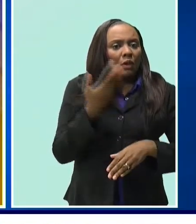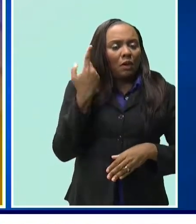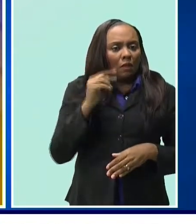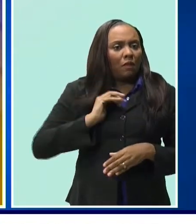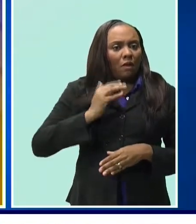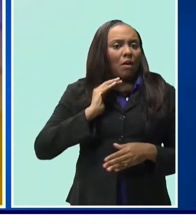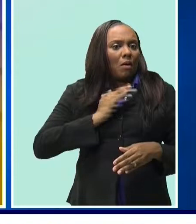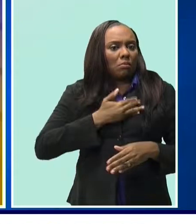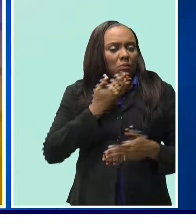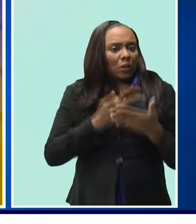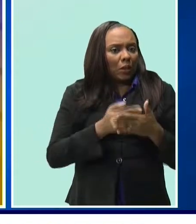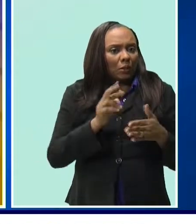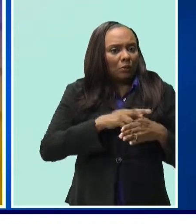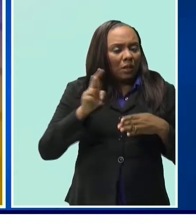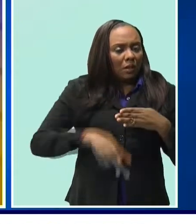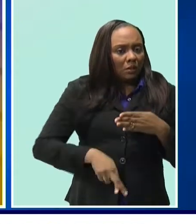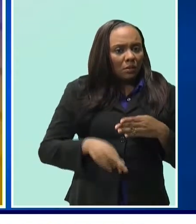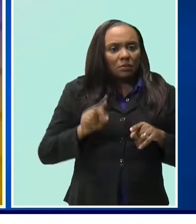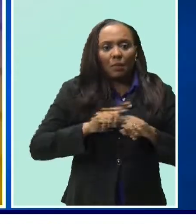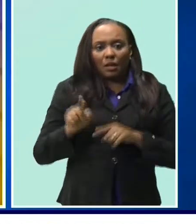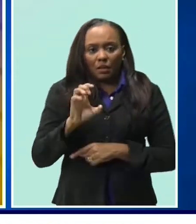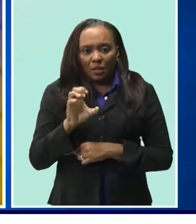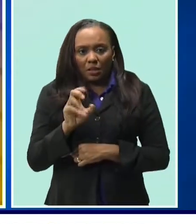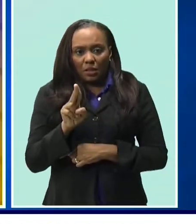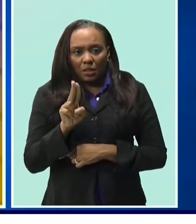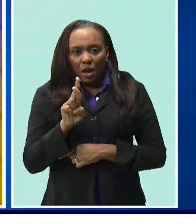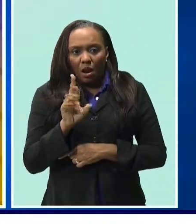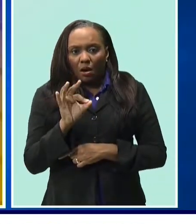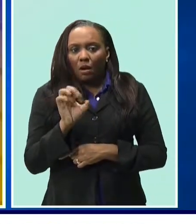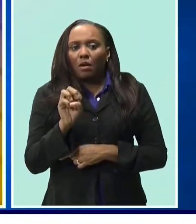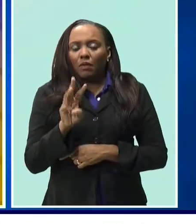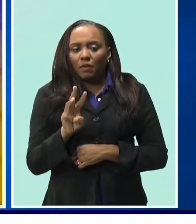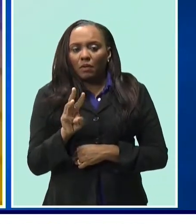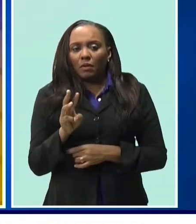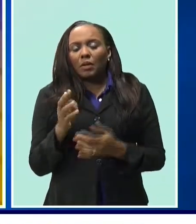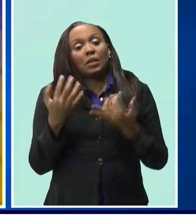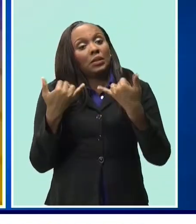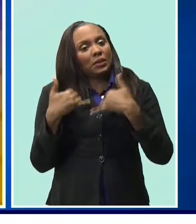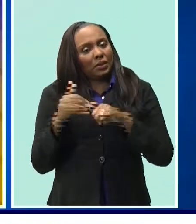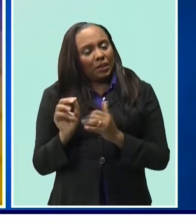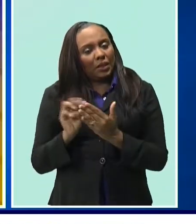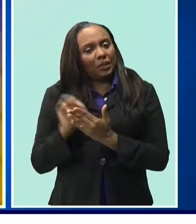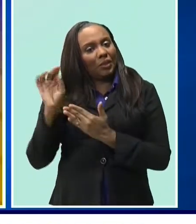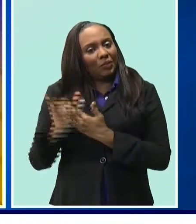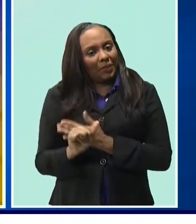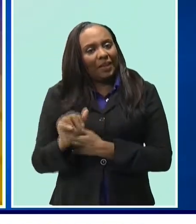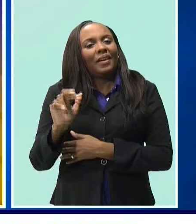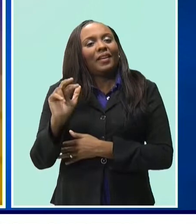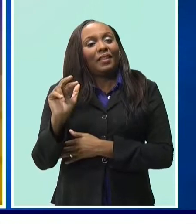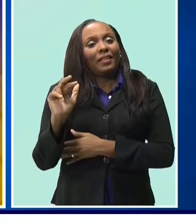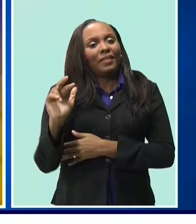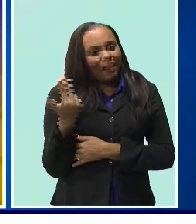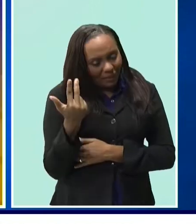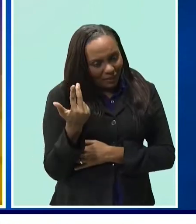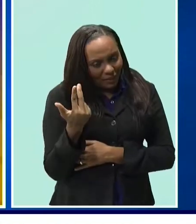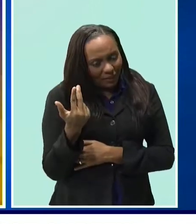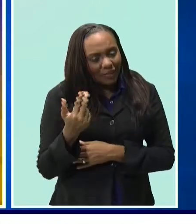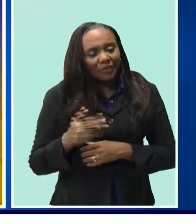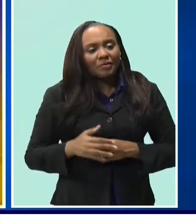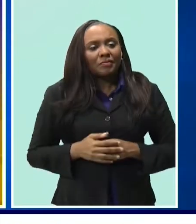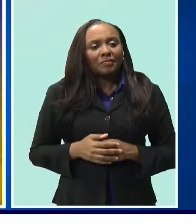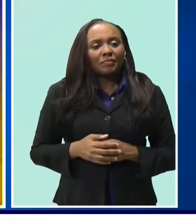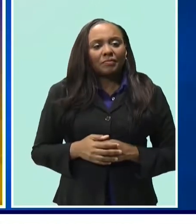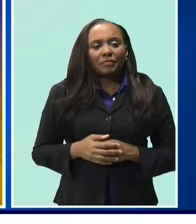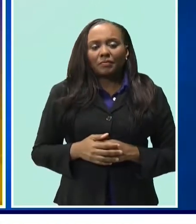we want. But under no circumstances are Barbadians to imply or infer that we have, by this